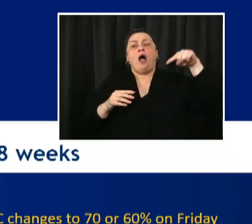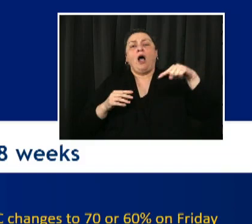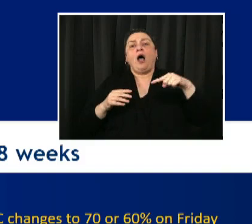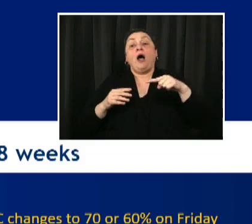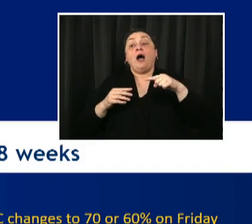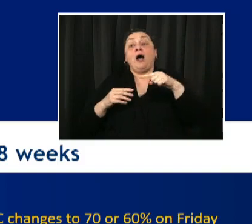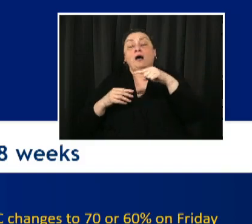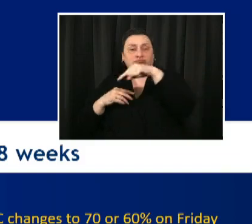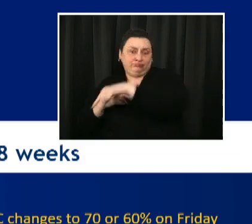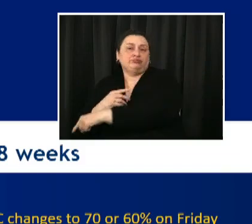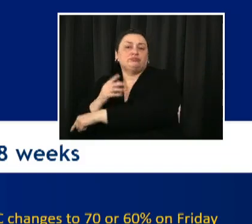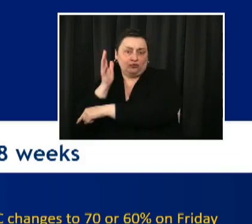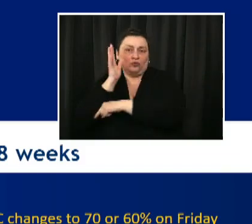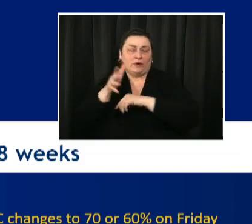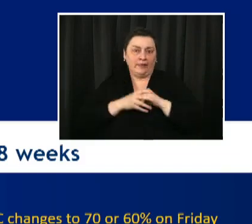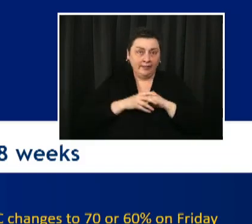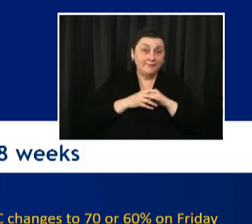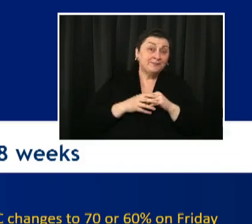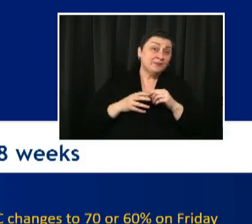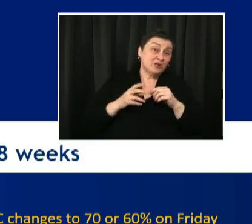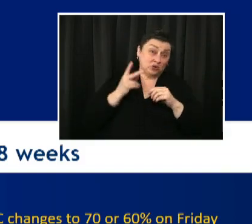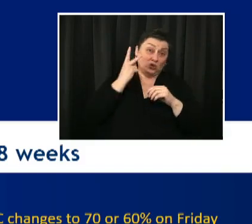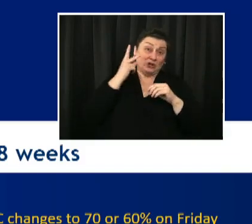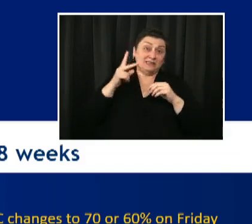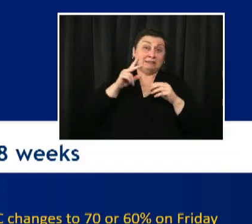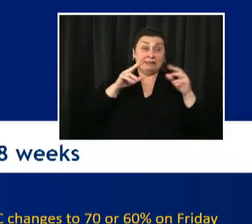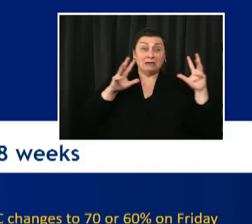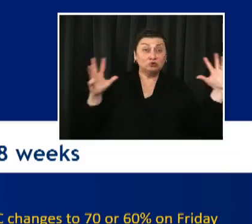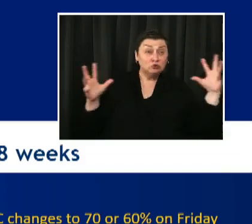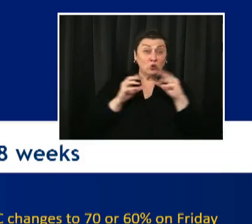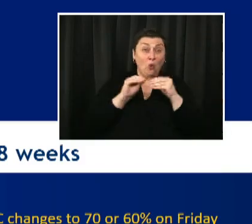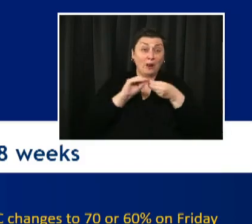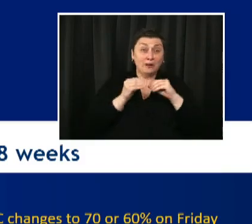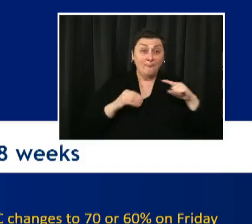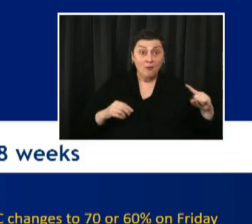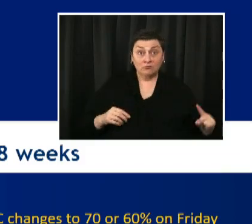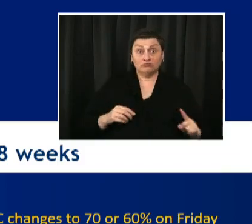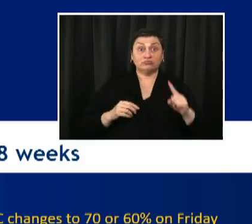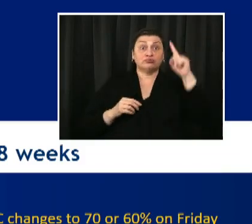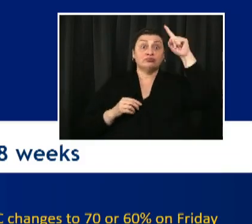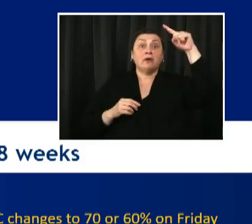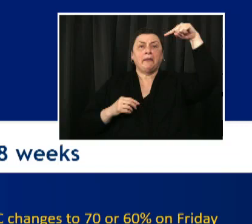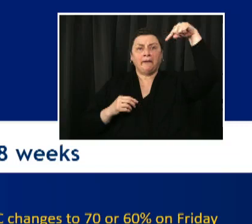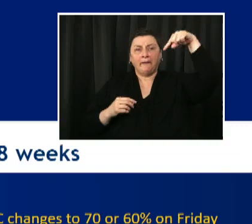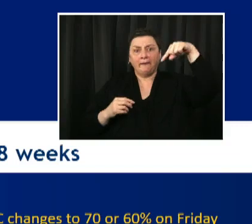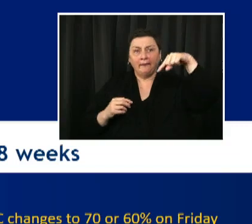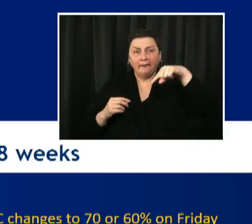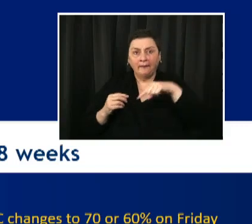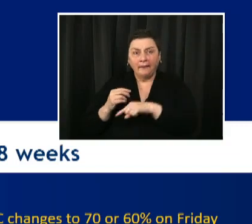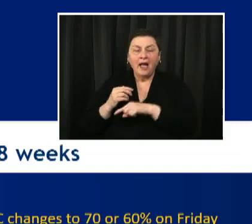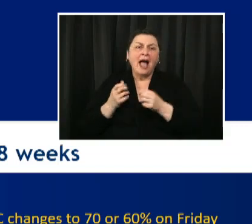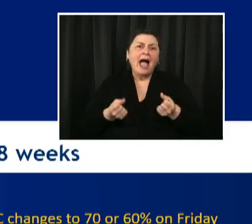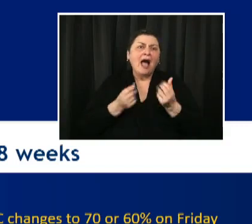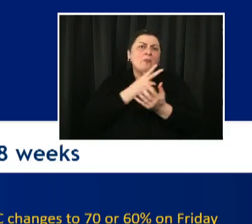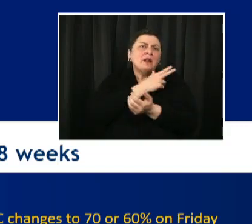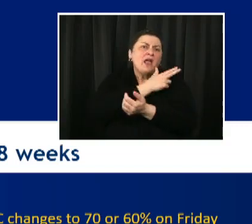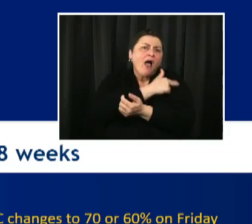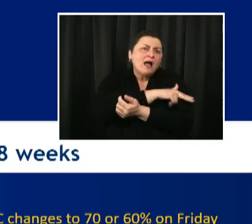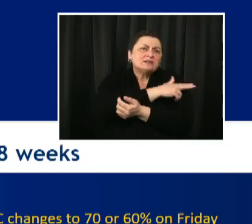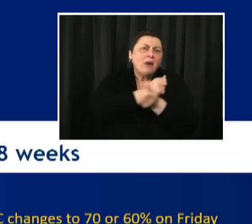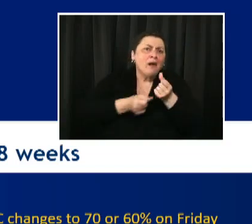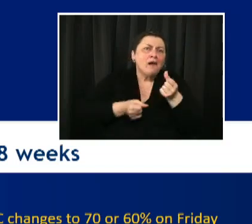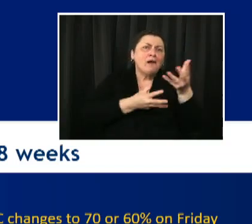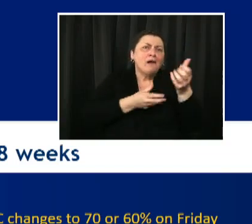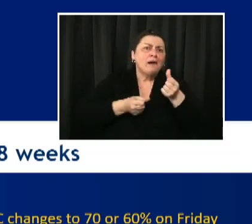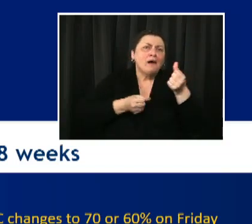the bottom, just looking at total active hospitalizations, first going to the 60% value, or on the